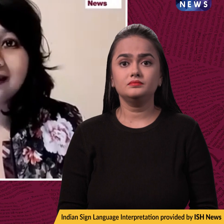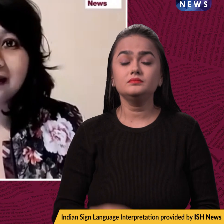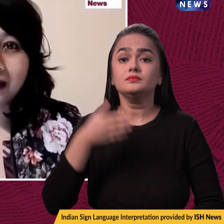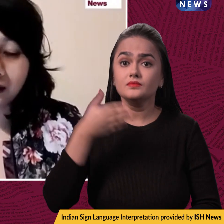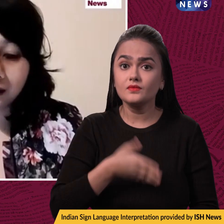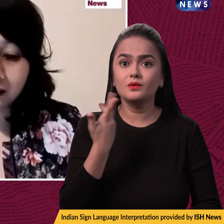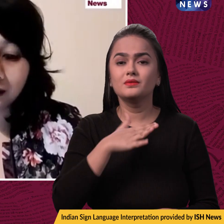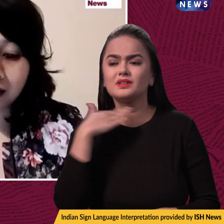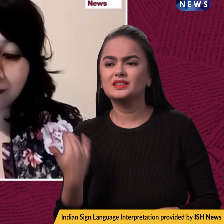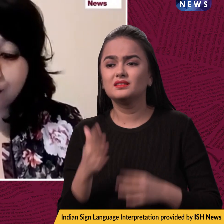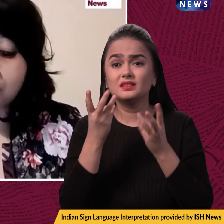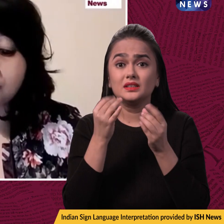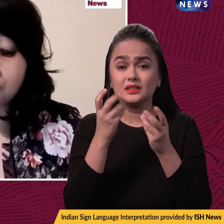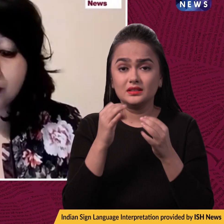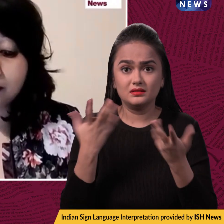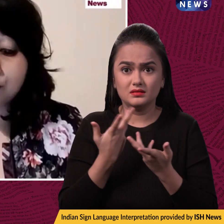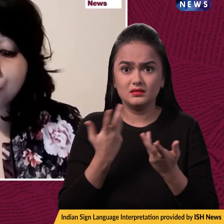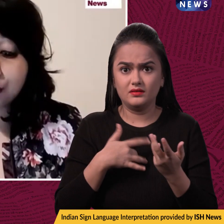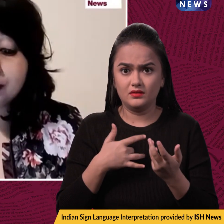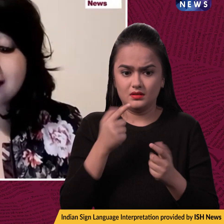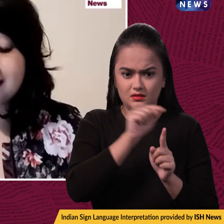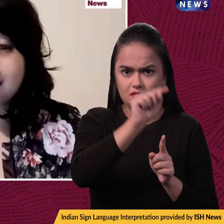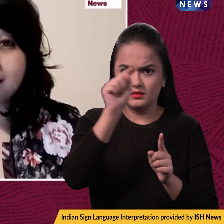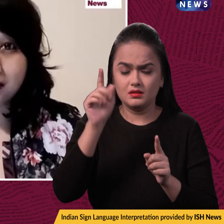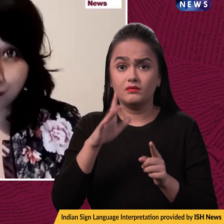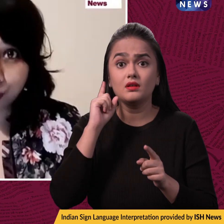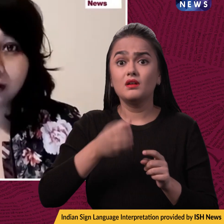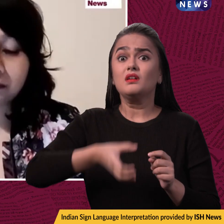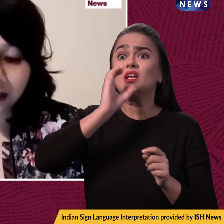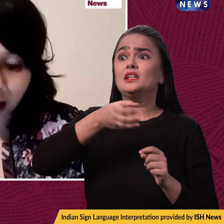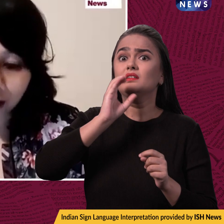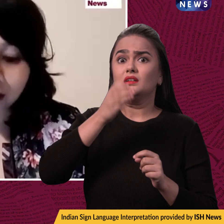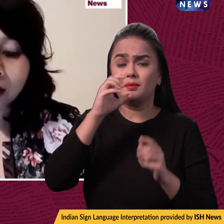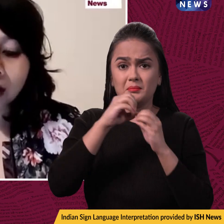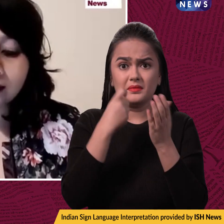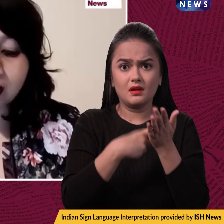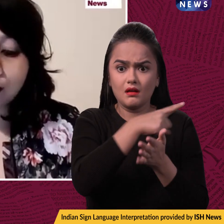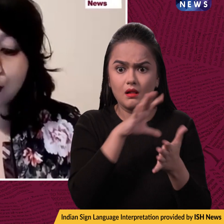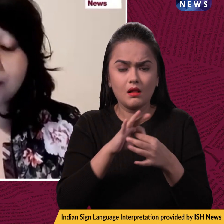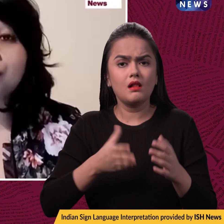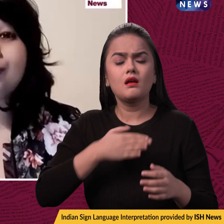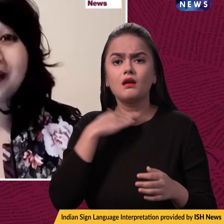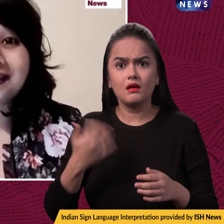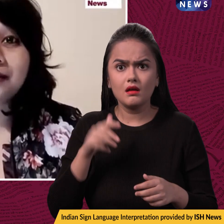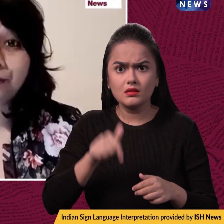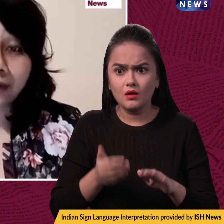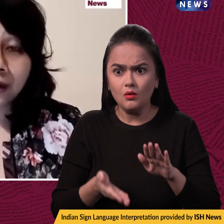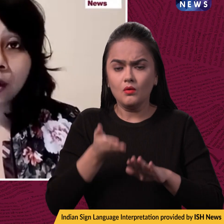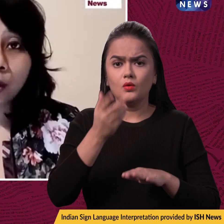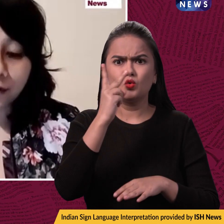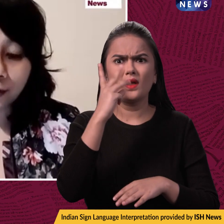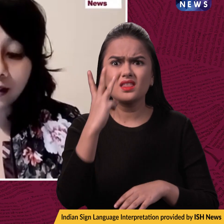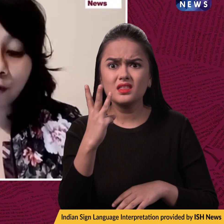Moving on, the death cases from suspected spurious liquor consumption in Bihar has now gone up to